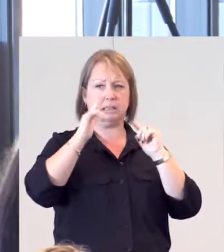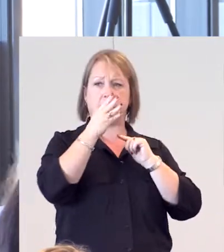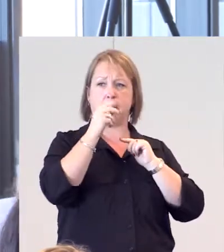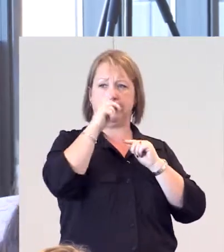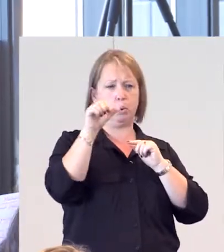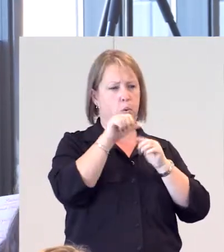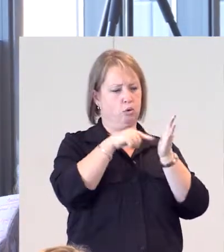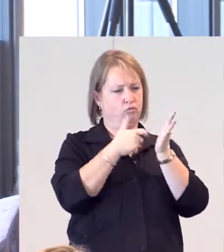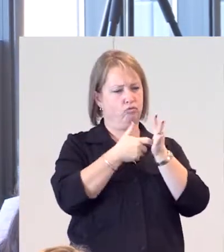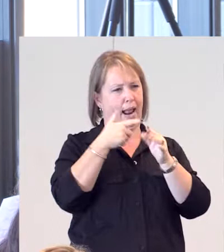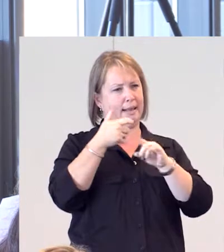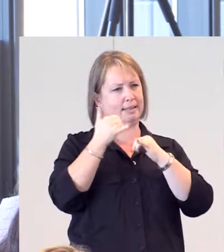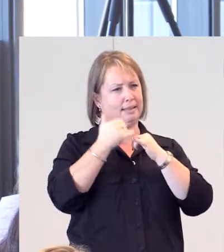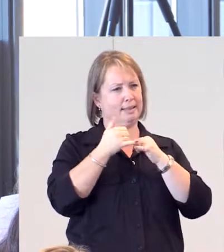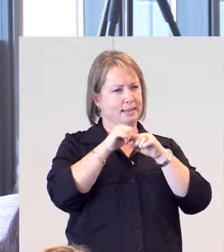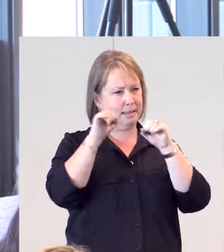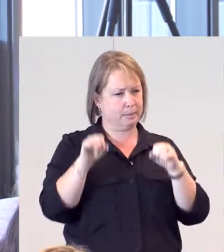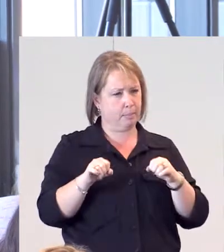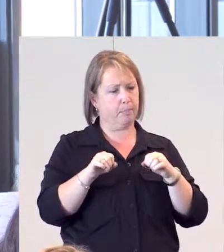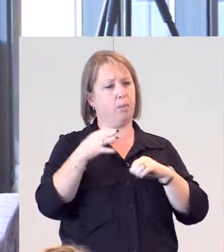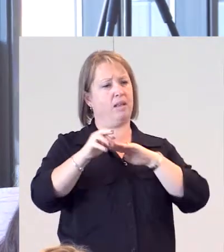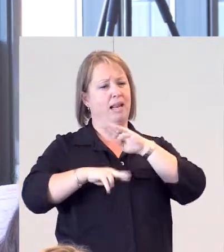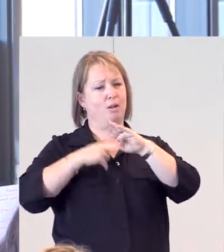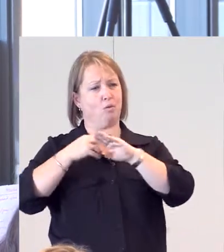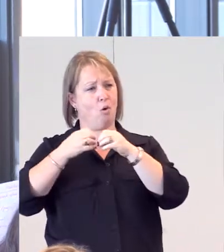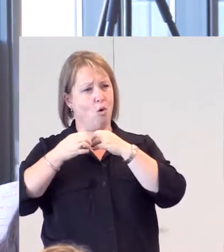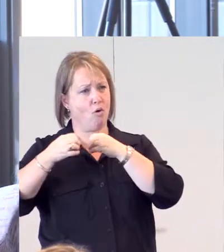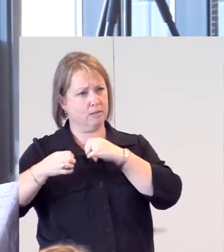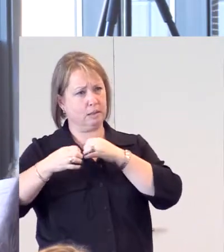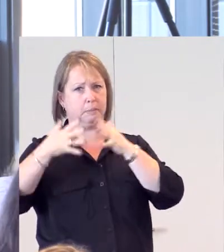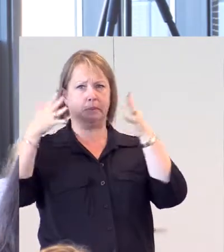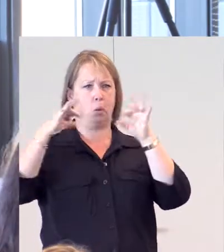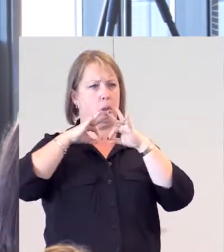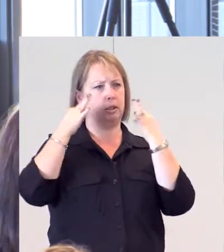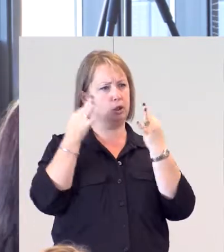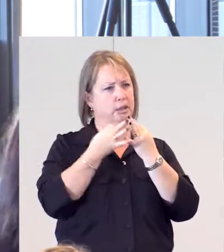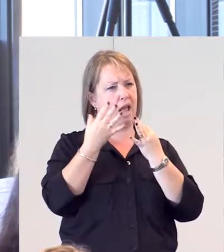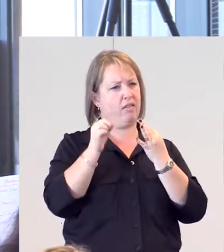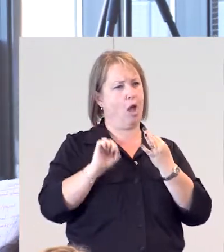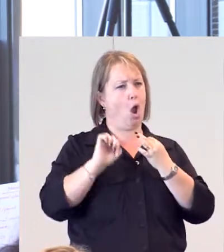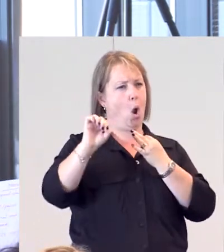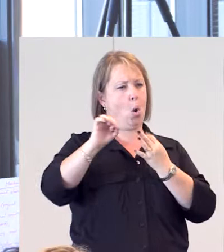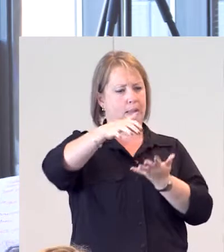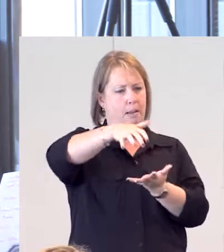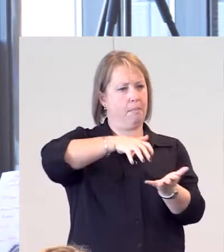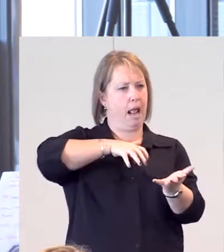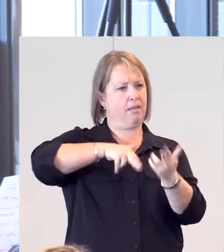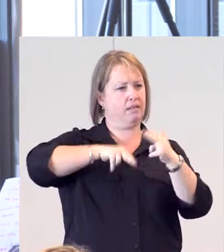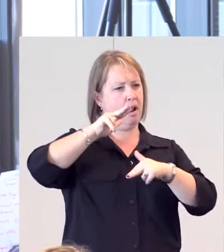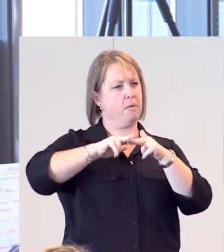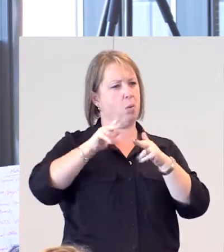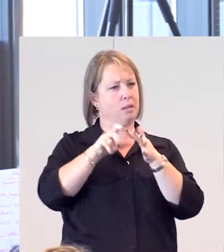track system. There's national office, and some of the bigger organisations sends its own templates that it's developed for data